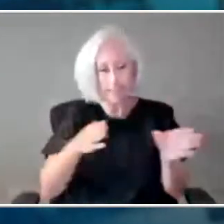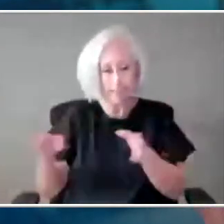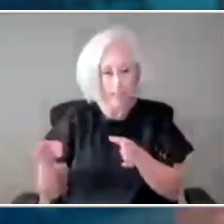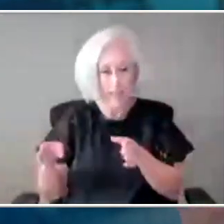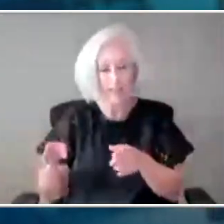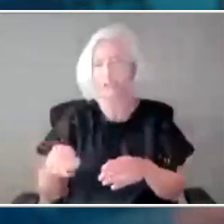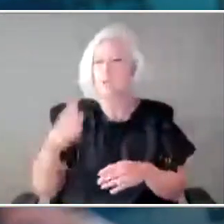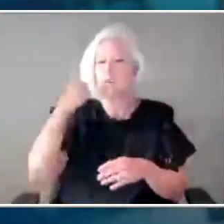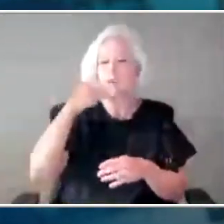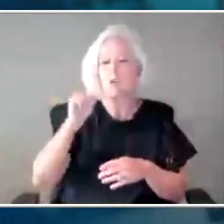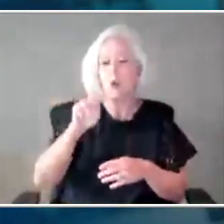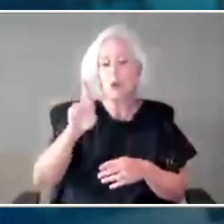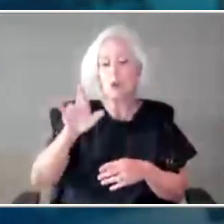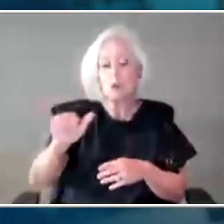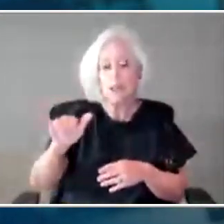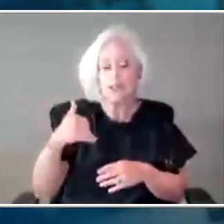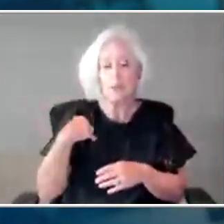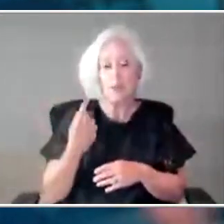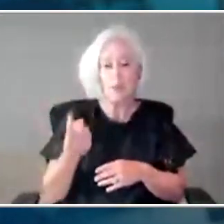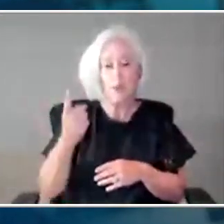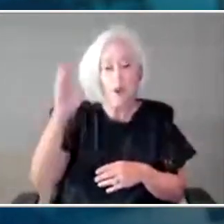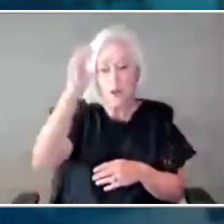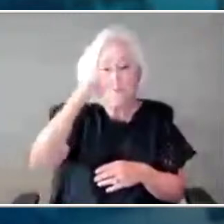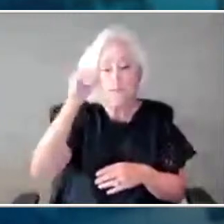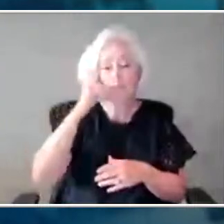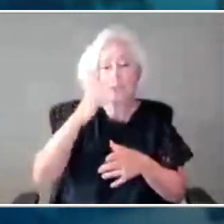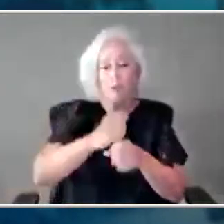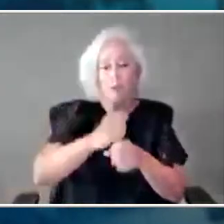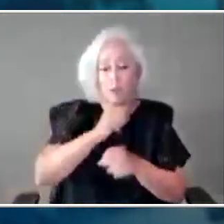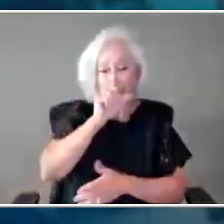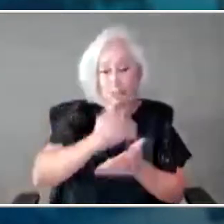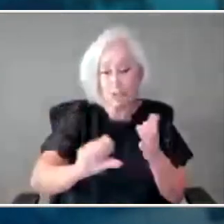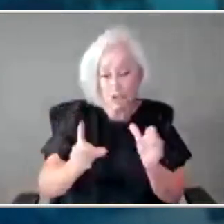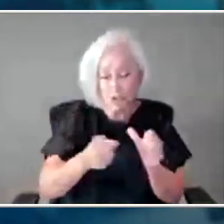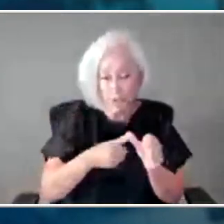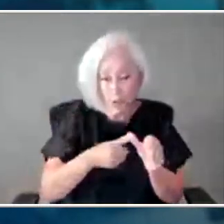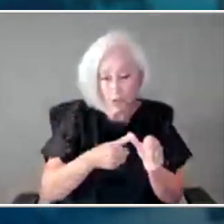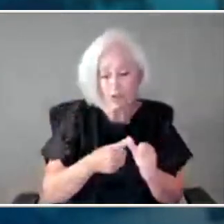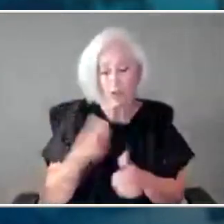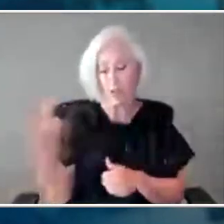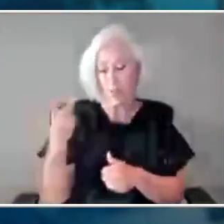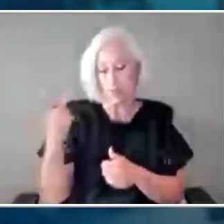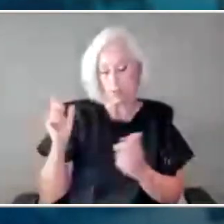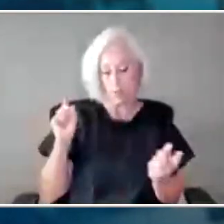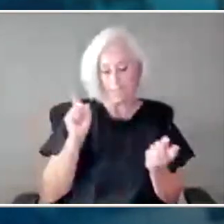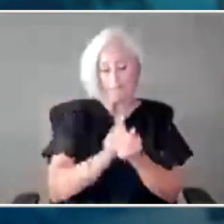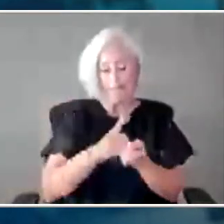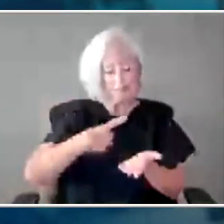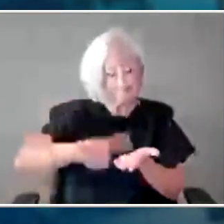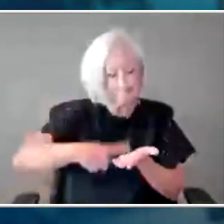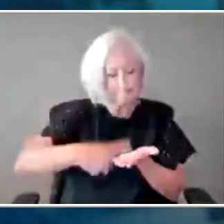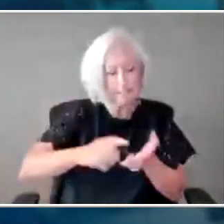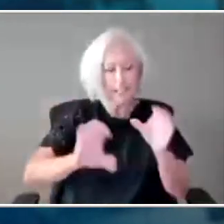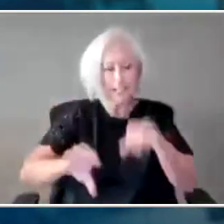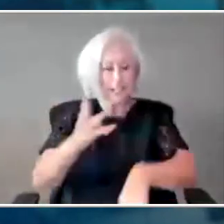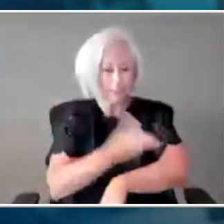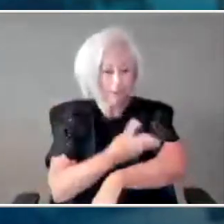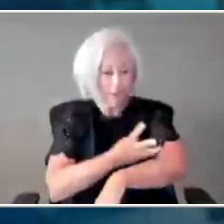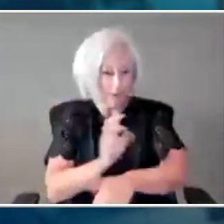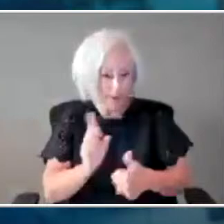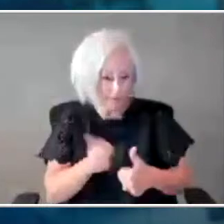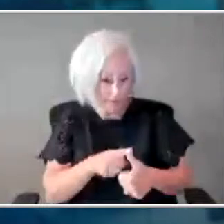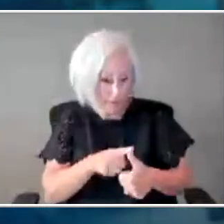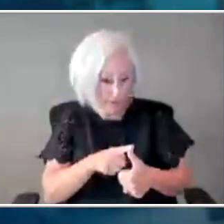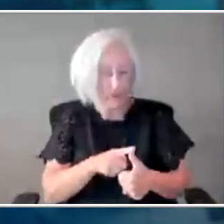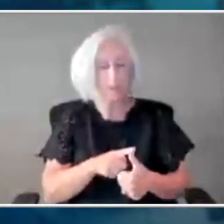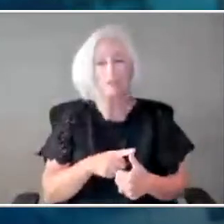she'd gotten one opinion about getting surgery first, and then when she and I met, we discussed doing chemotherapy first. Both treatment